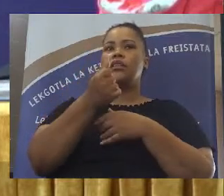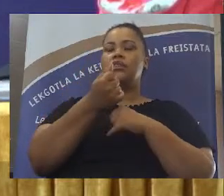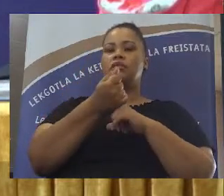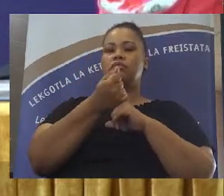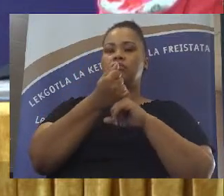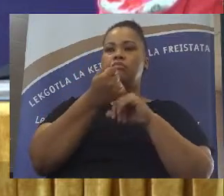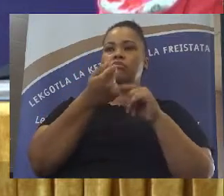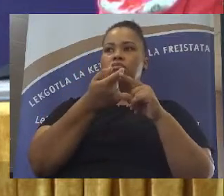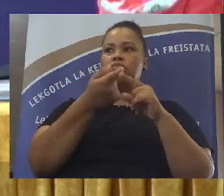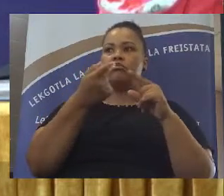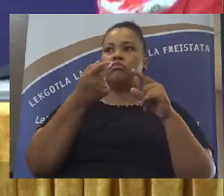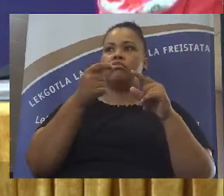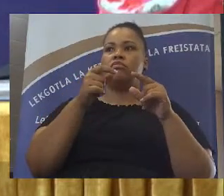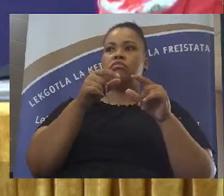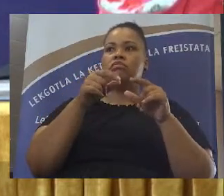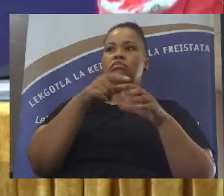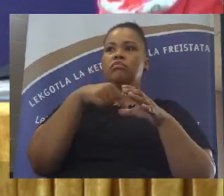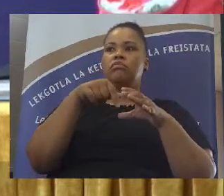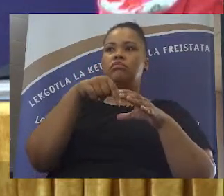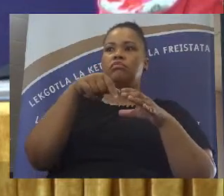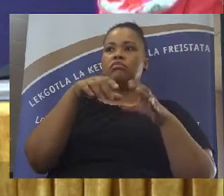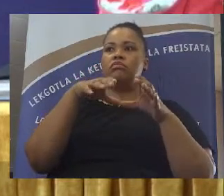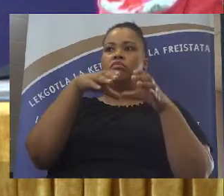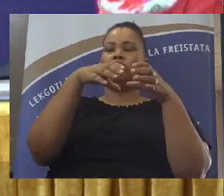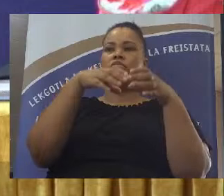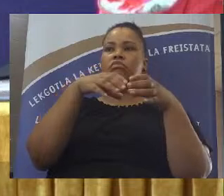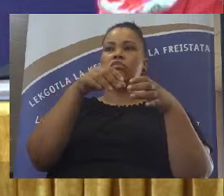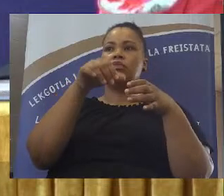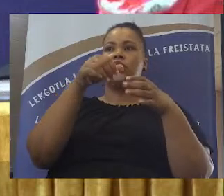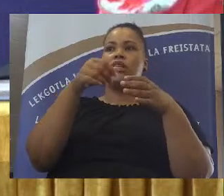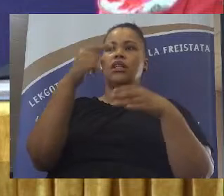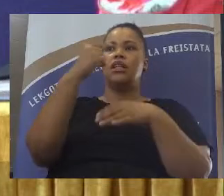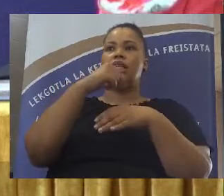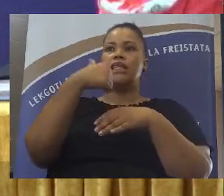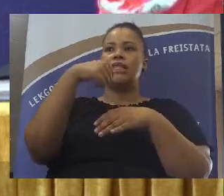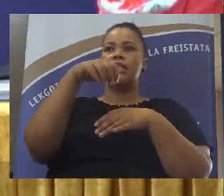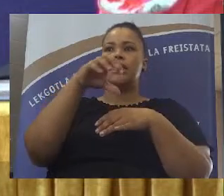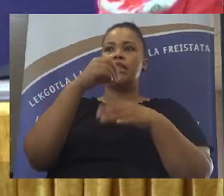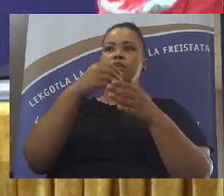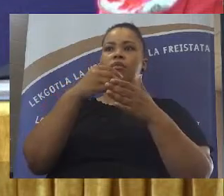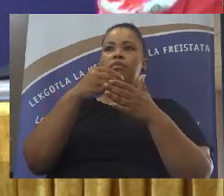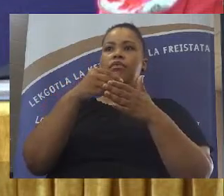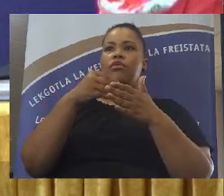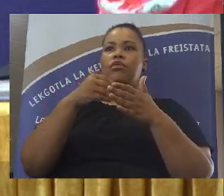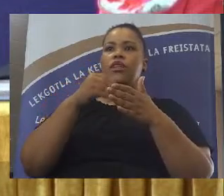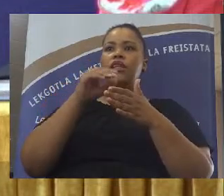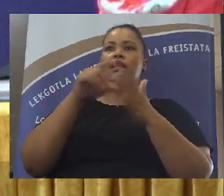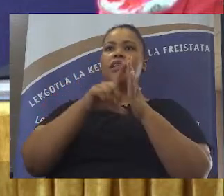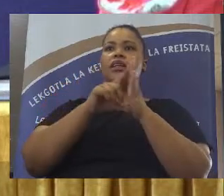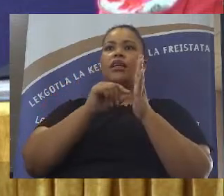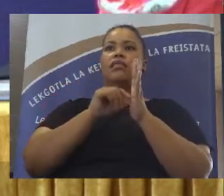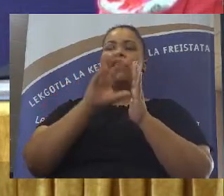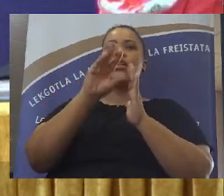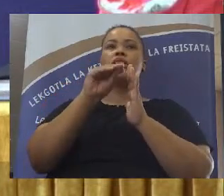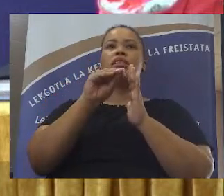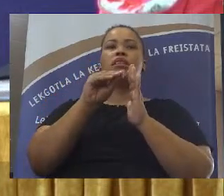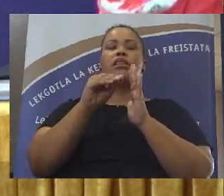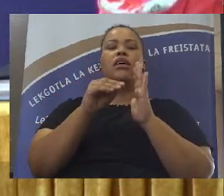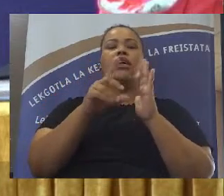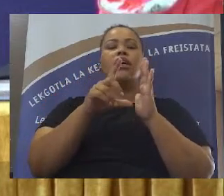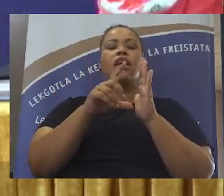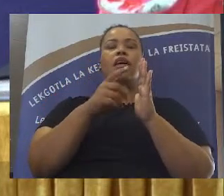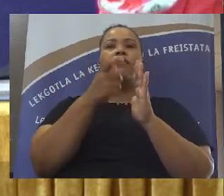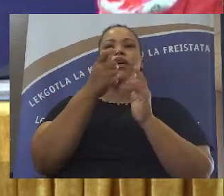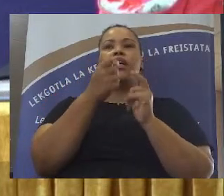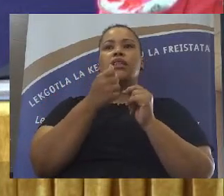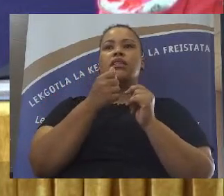by the petroleum agency within 60 days from the date of the request. The financial guarantee must